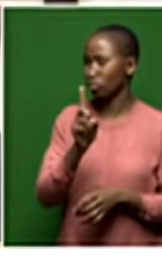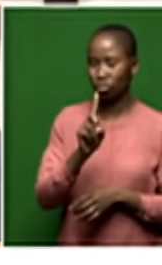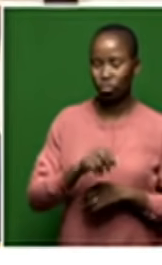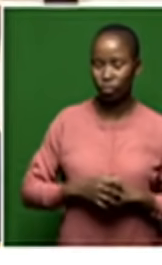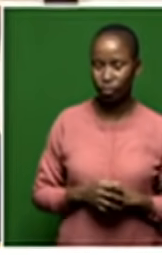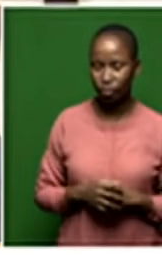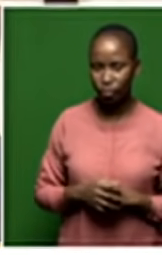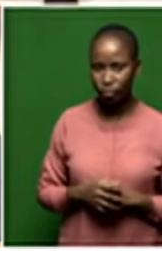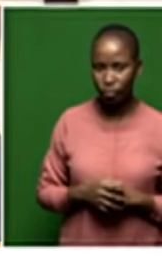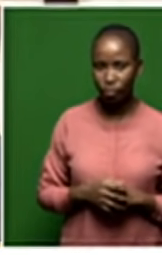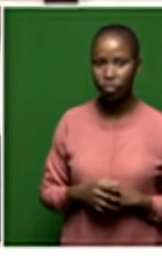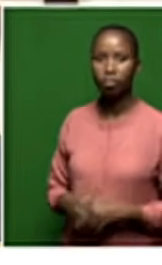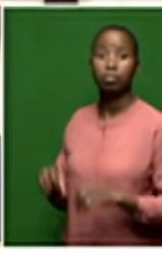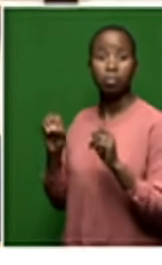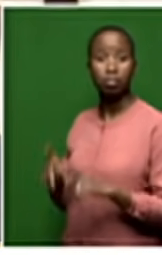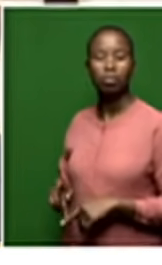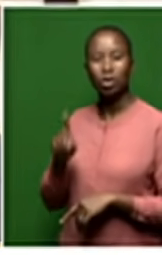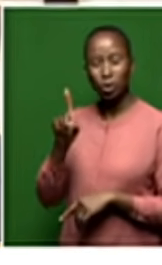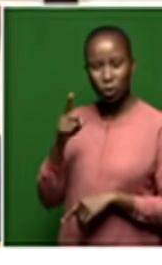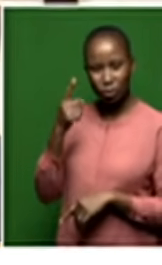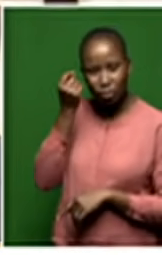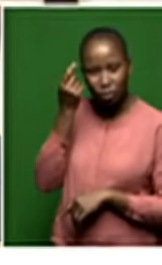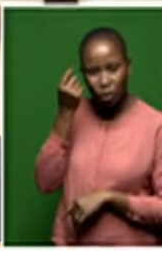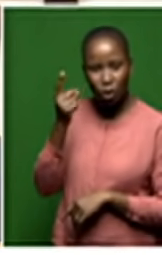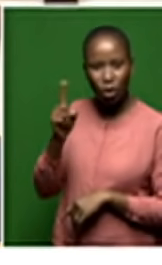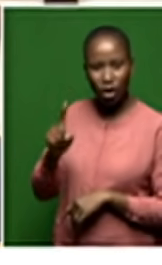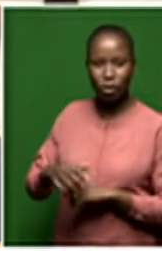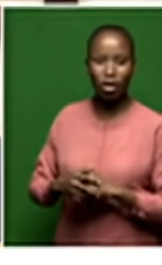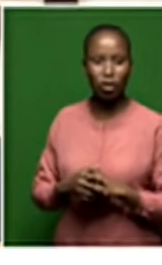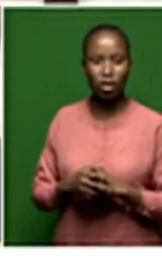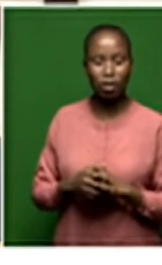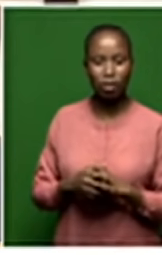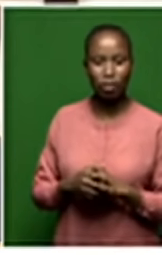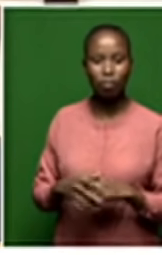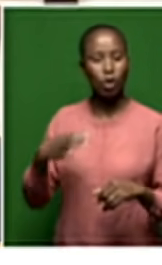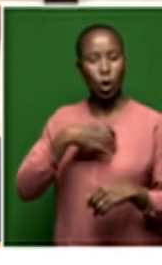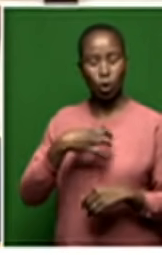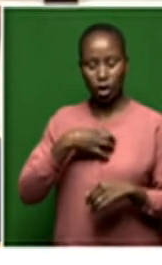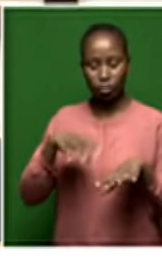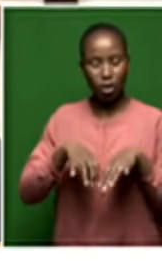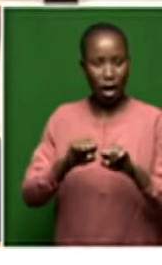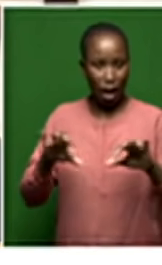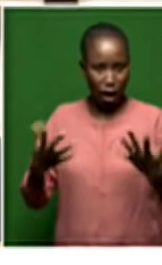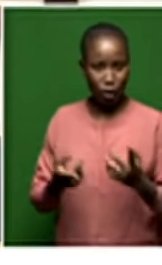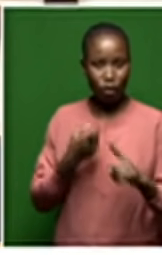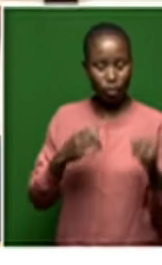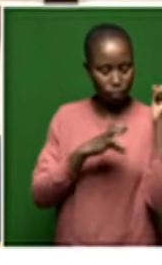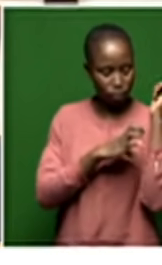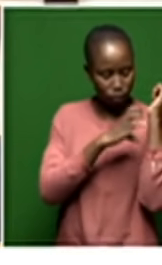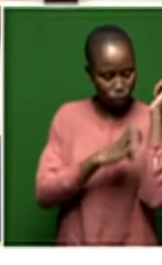What is your understanding of custodianship as proposed by the EFF with regards to Section 25 of the